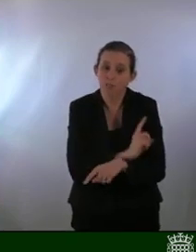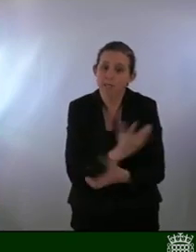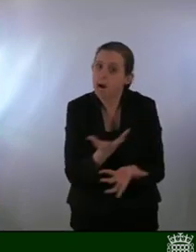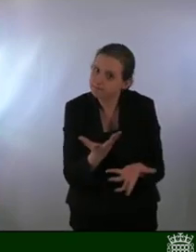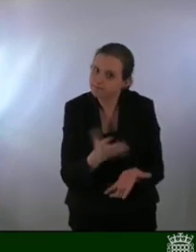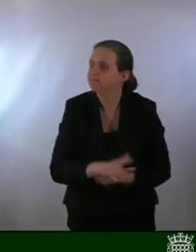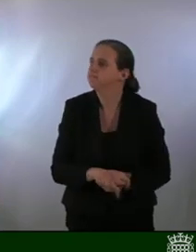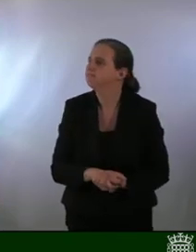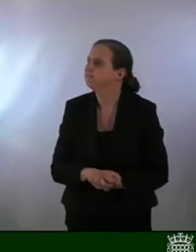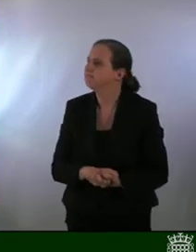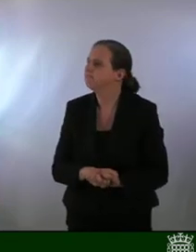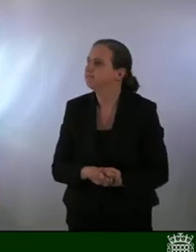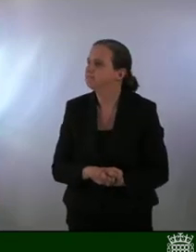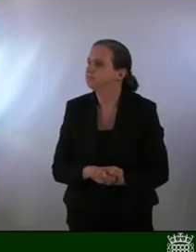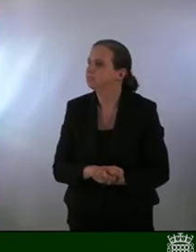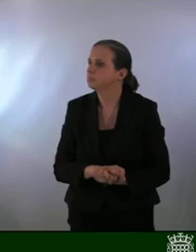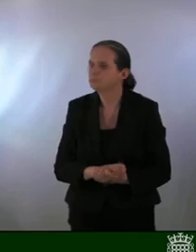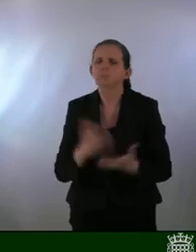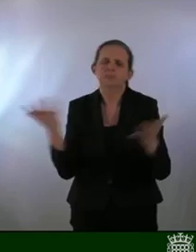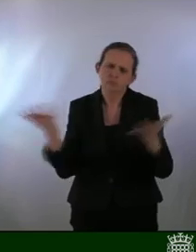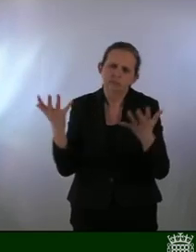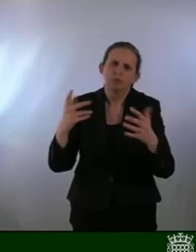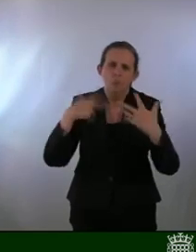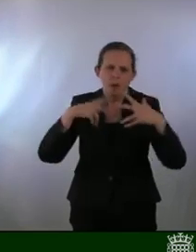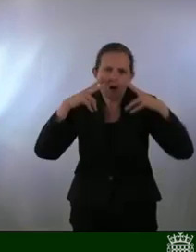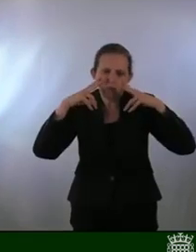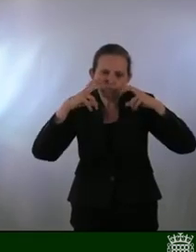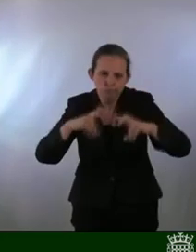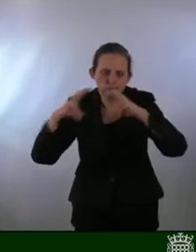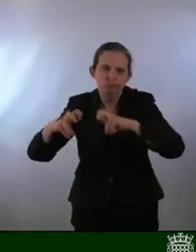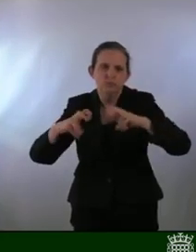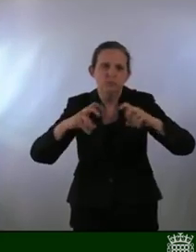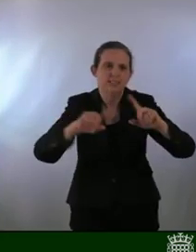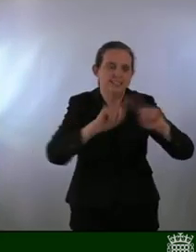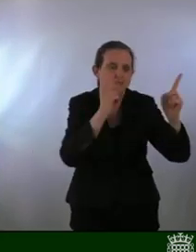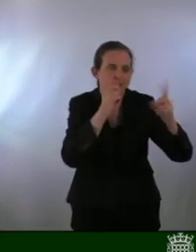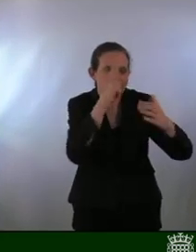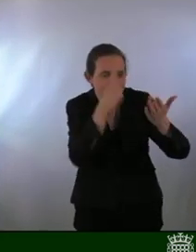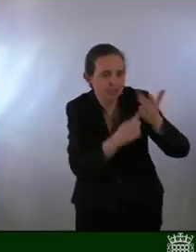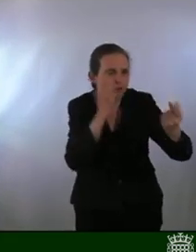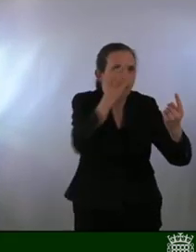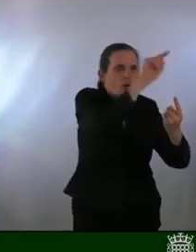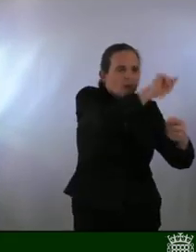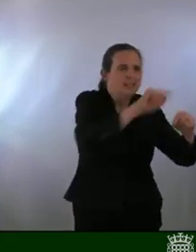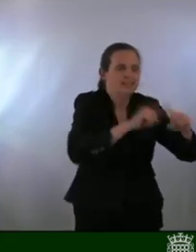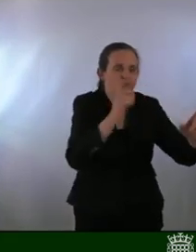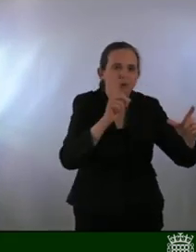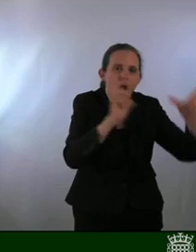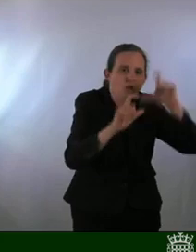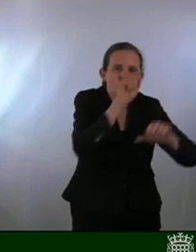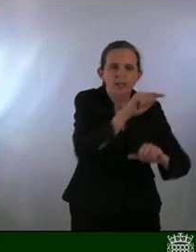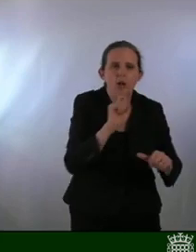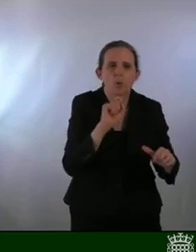We, of course, are looking at the impact of all the decisions that different countries have taken, and there'll be lots of